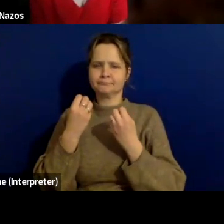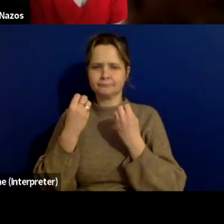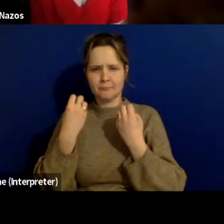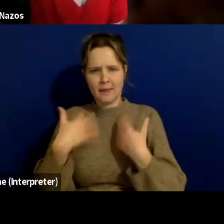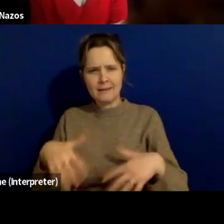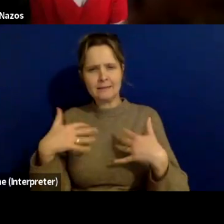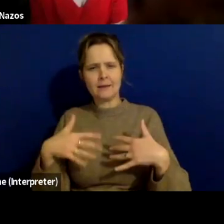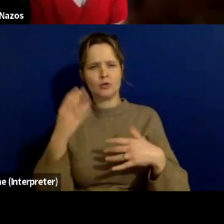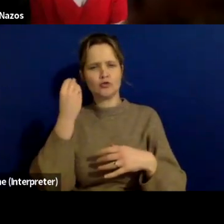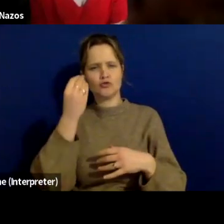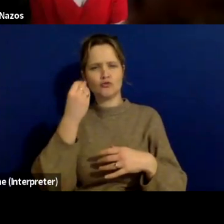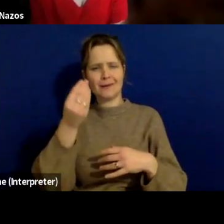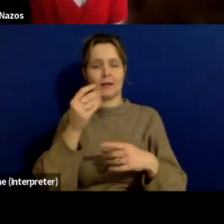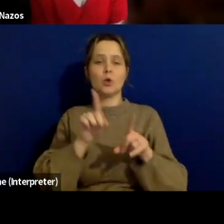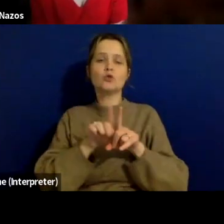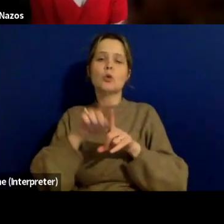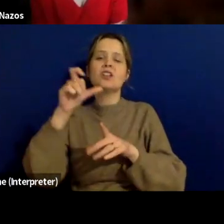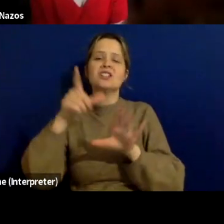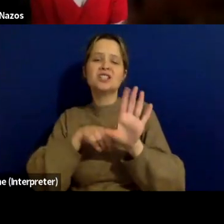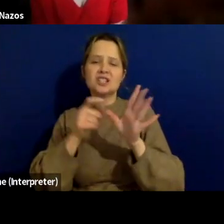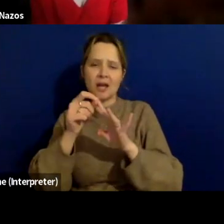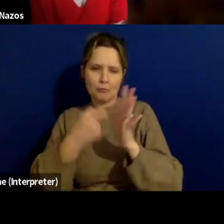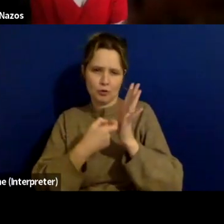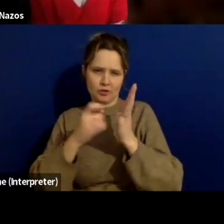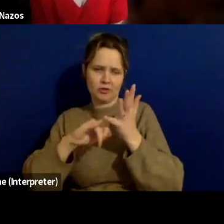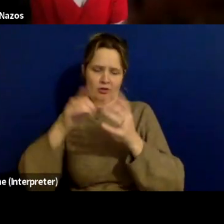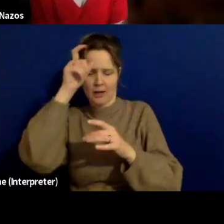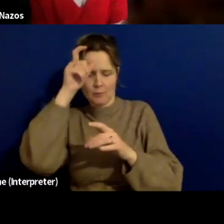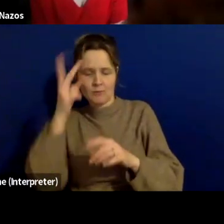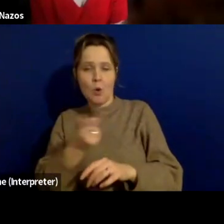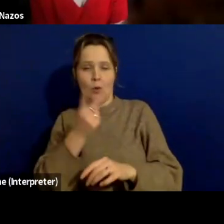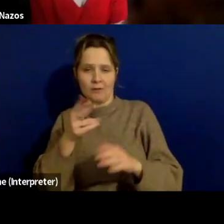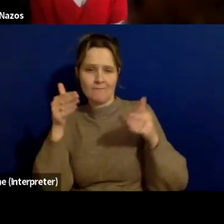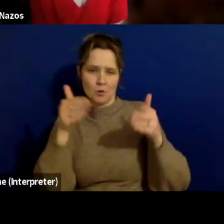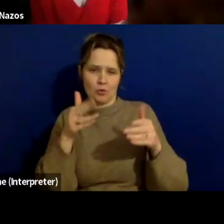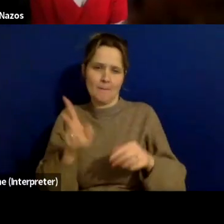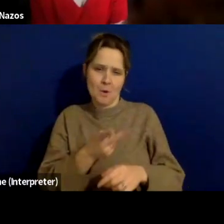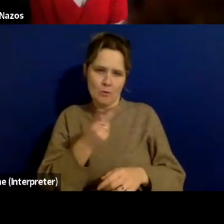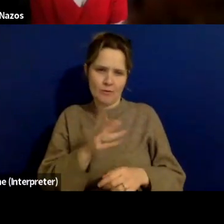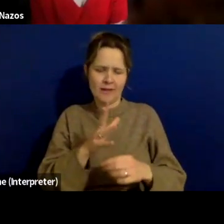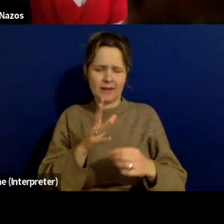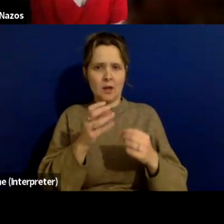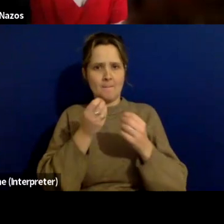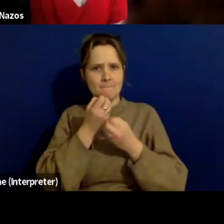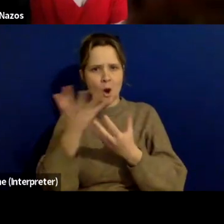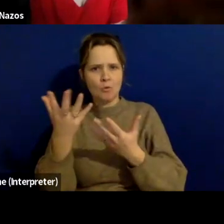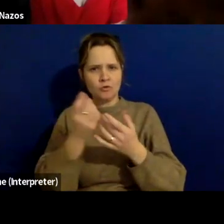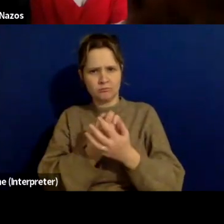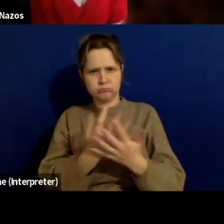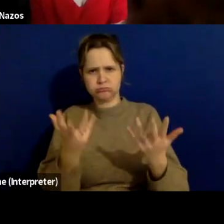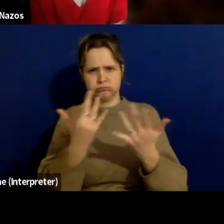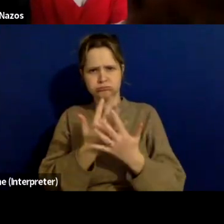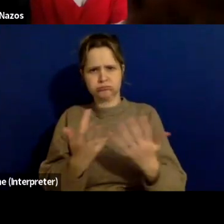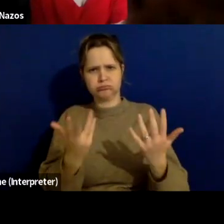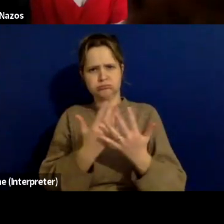scene is. I should say Greece and Cyprus because that was the focus in the end. So I wanted to ask